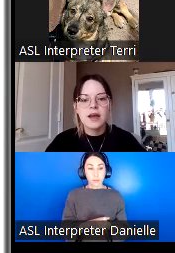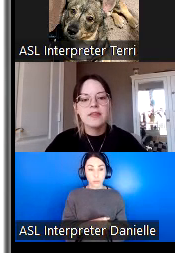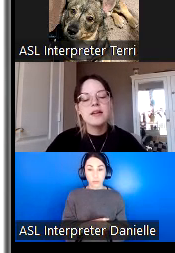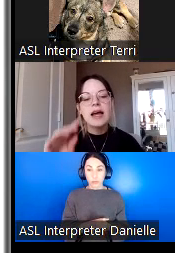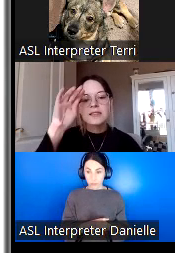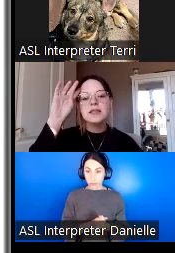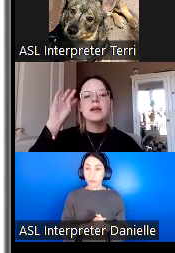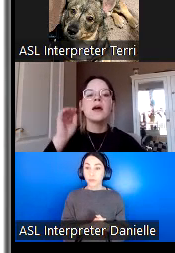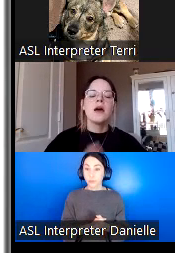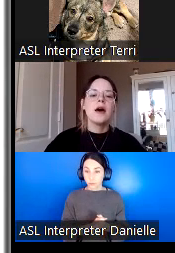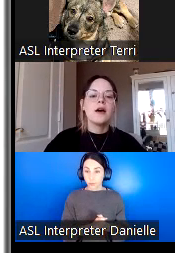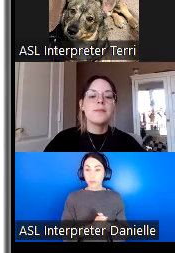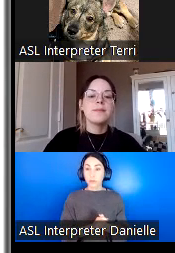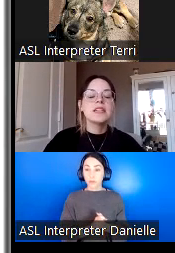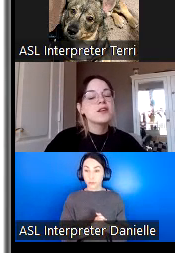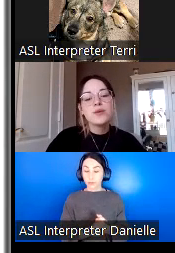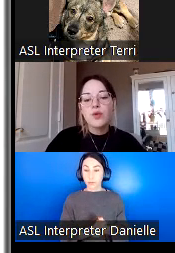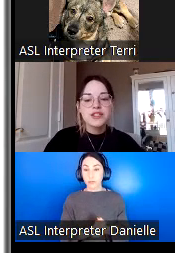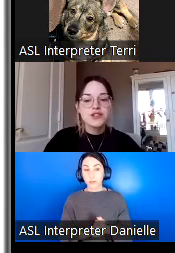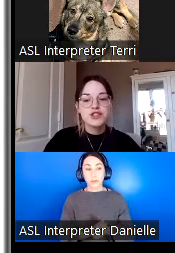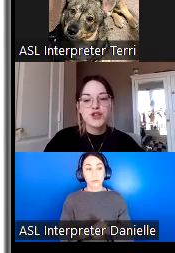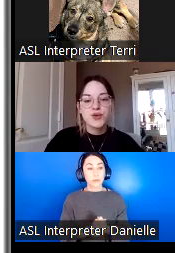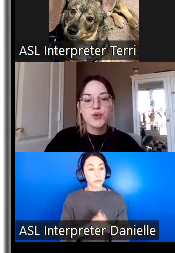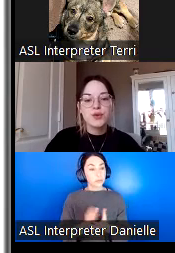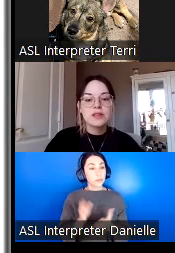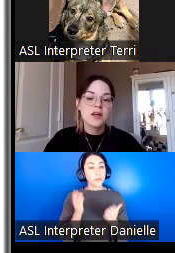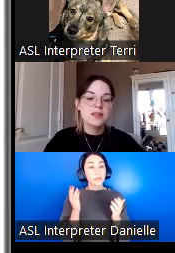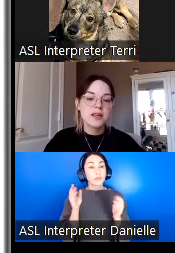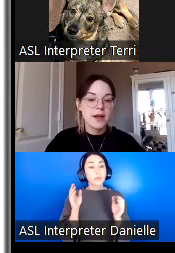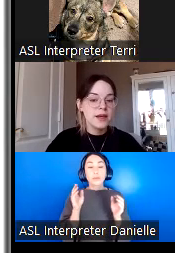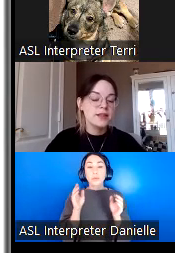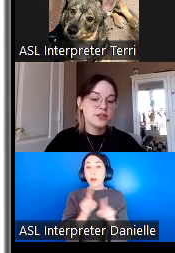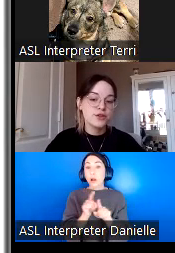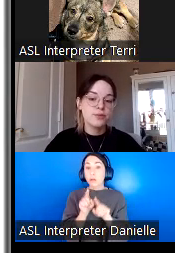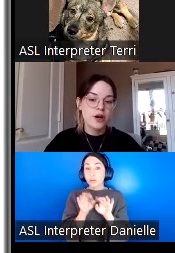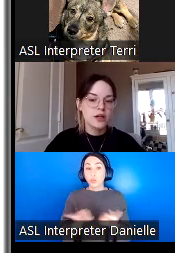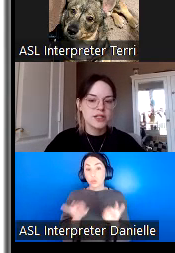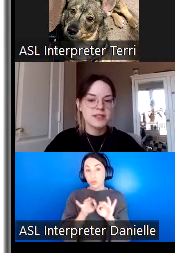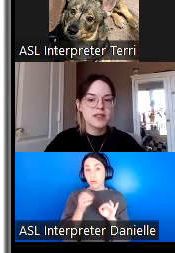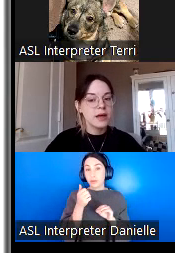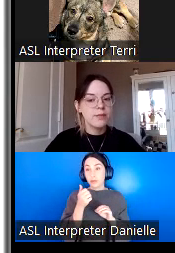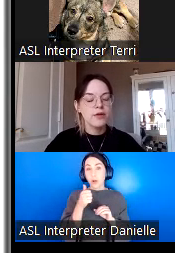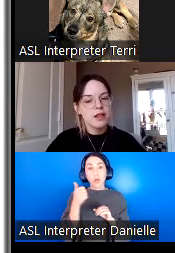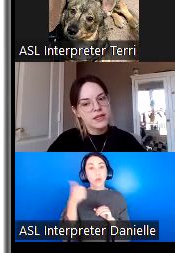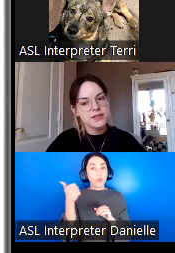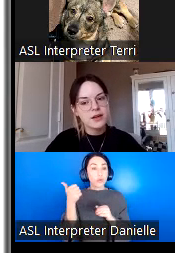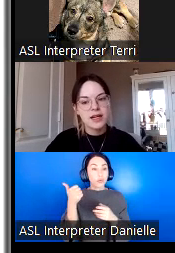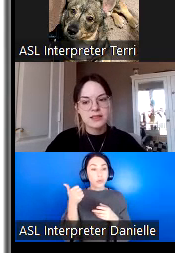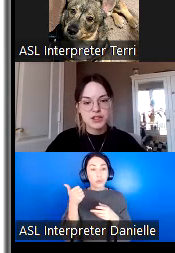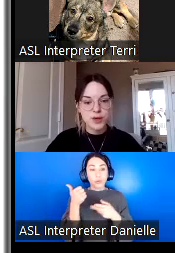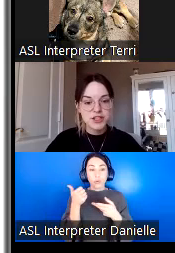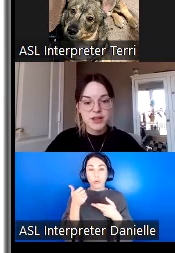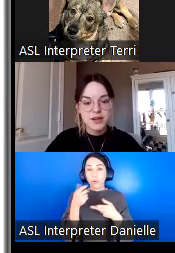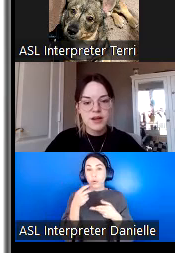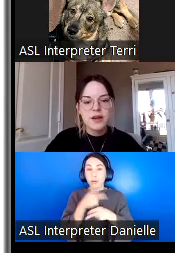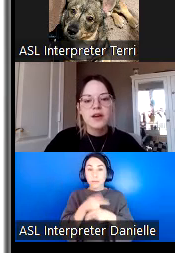All right. And then lastly, it's also important to discuss any additional precautions that might be relevant to the